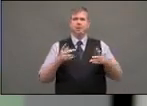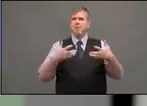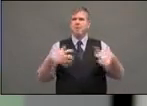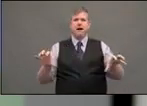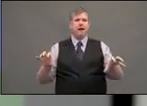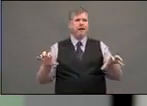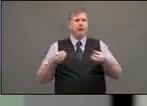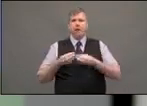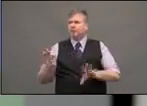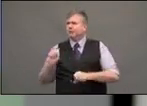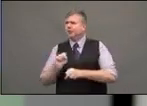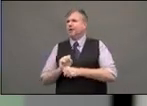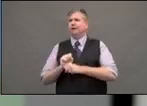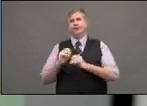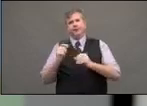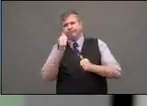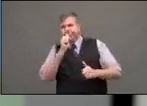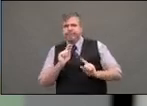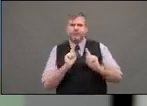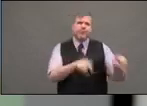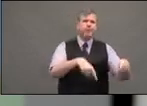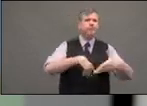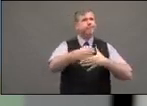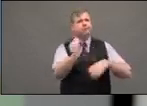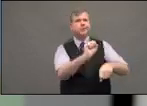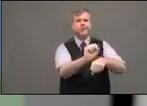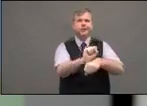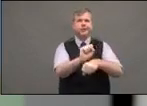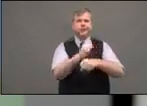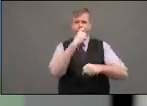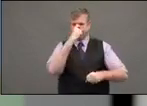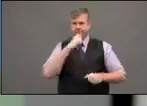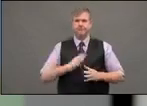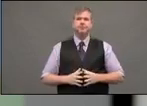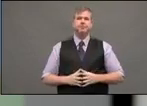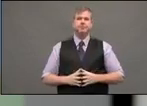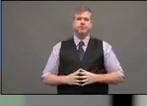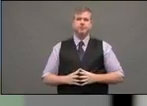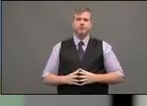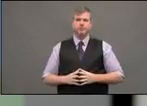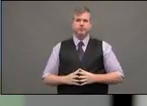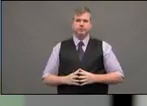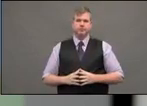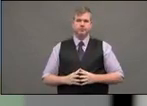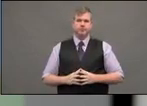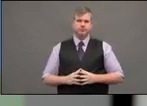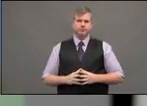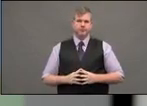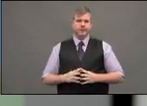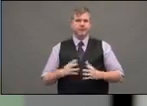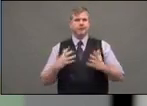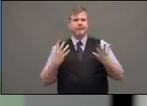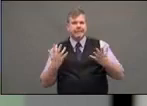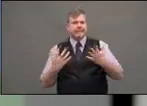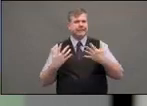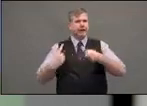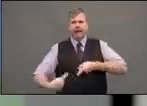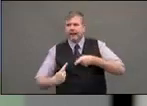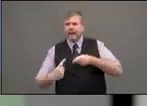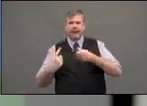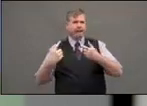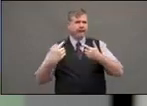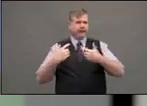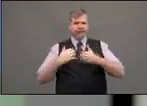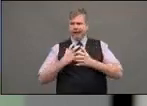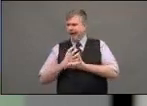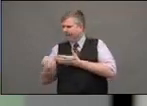not being able to take care of a loved one, not being able to pick up food, and we have resources to help with all of these needs. So the other purpose of the call is to ask you